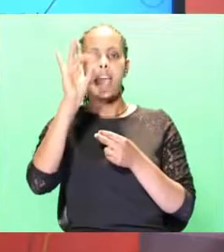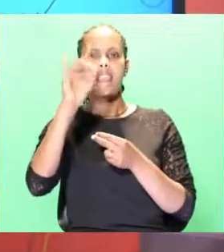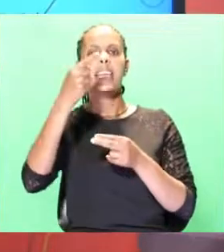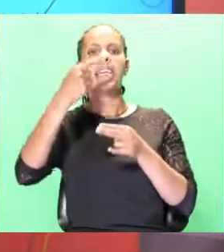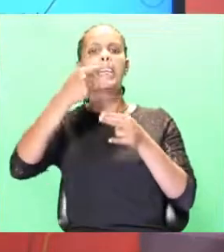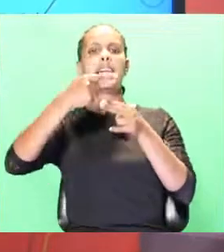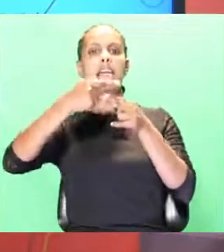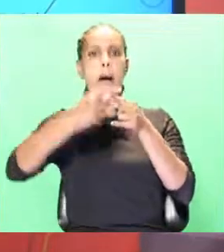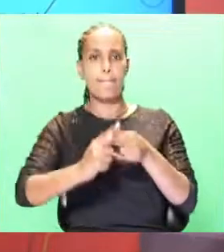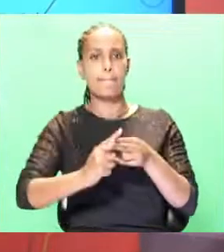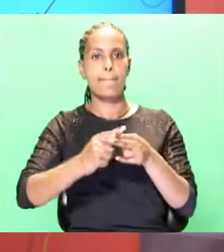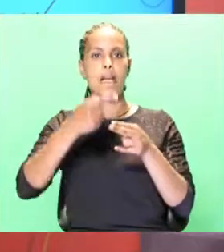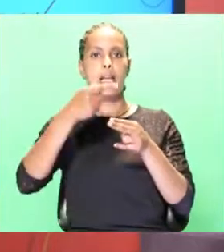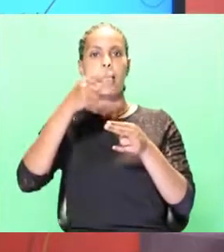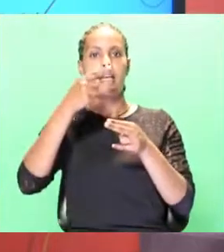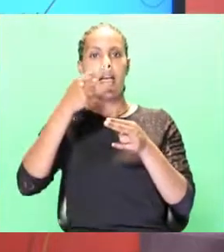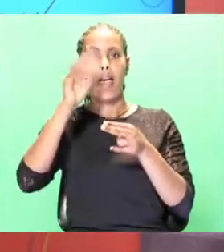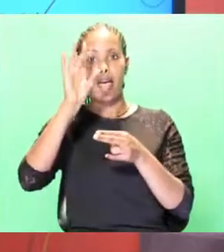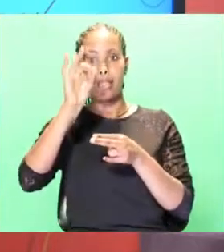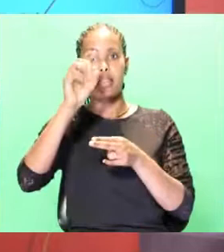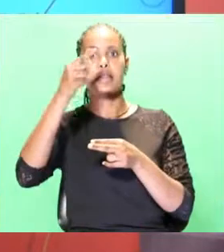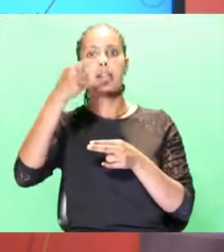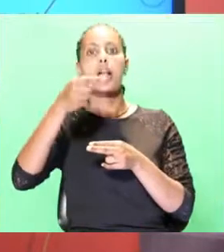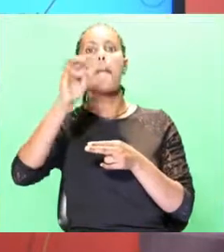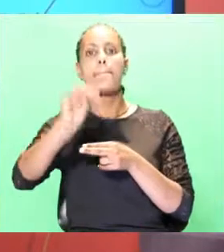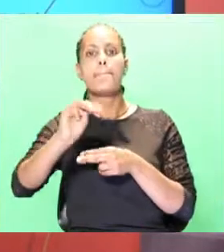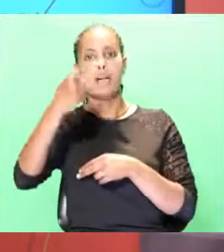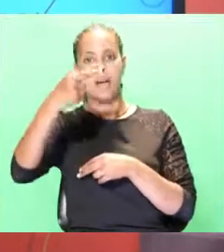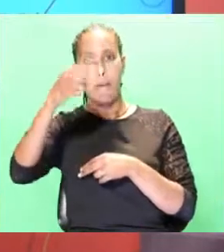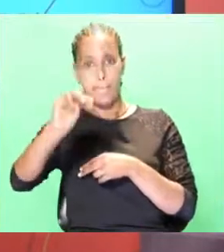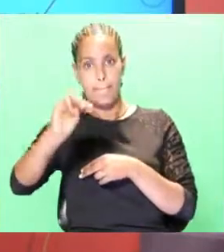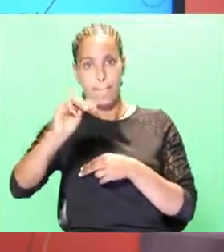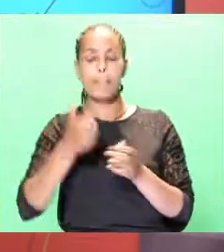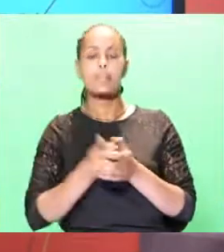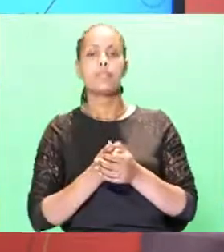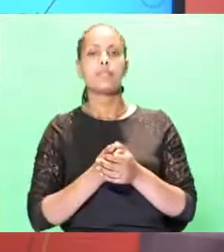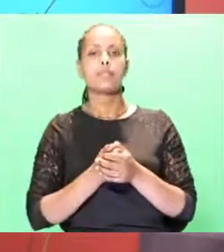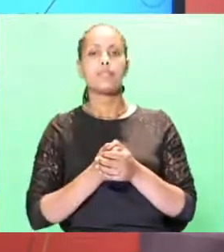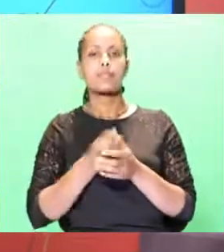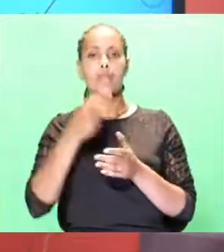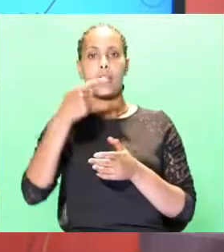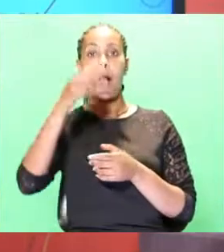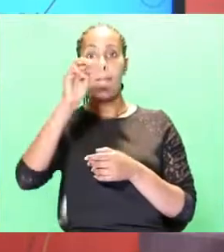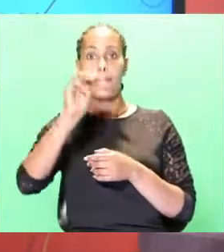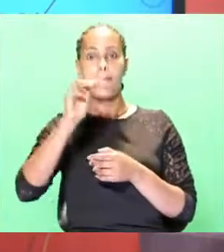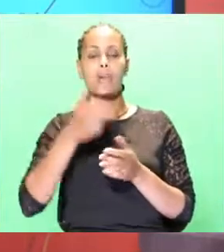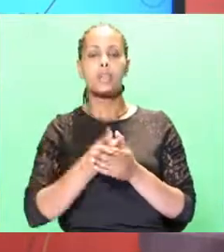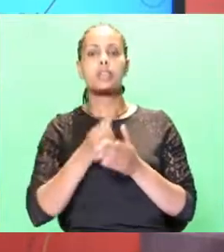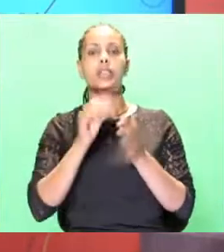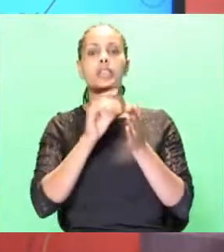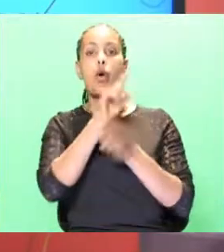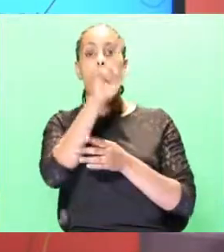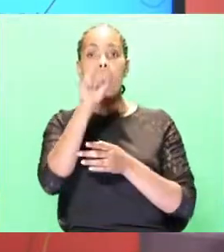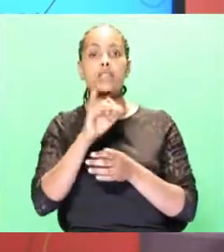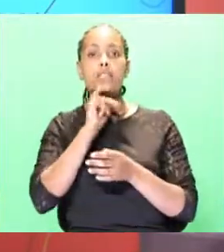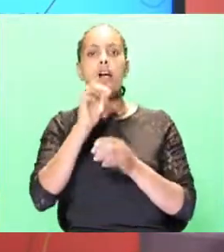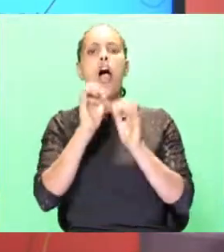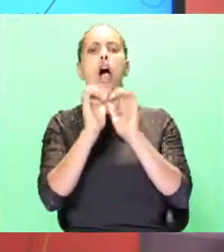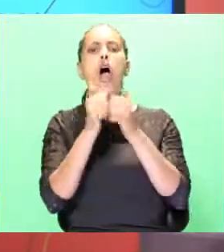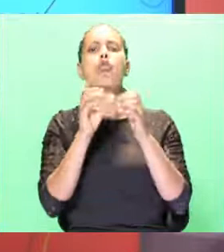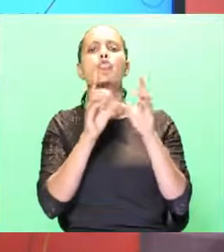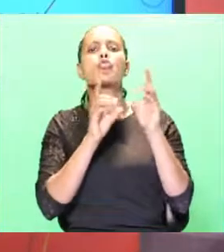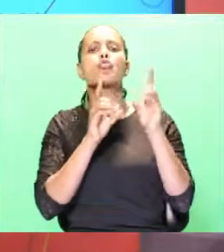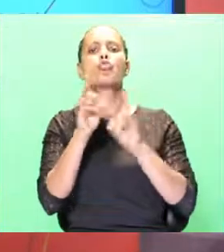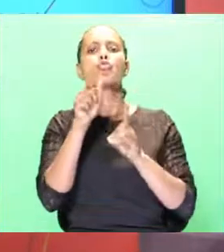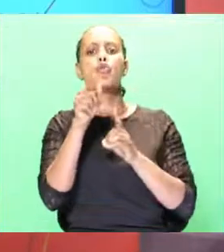gram, equal 8 gram. 8 gram. The question says, how do you